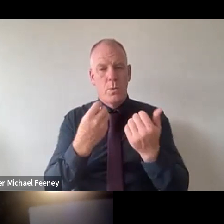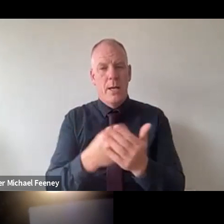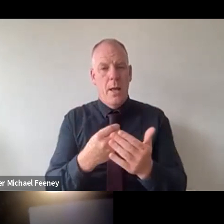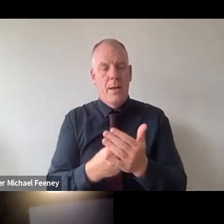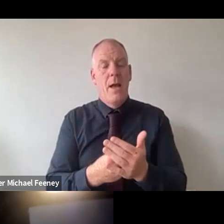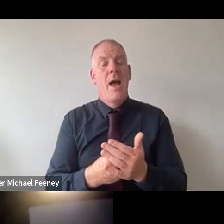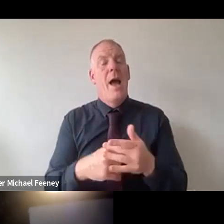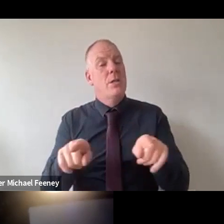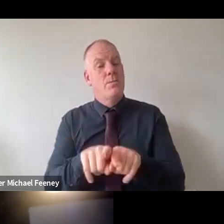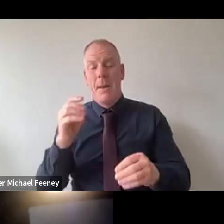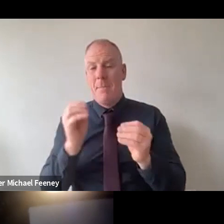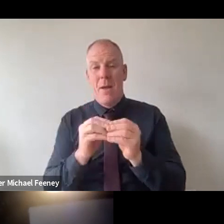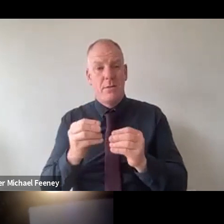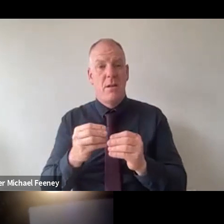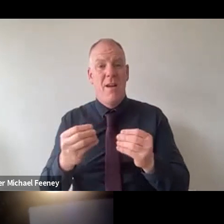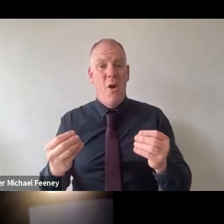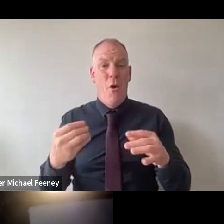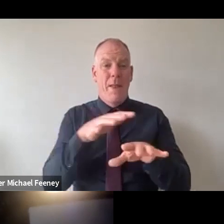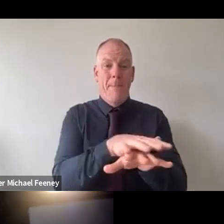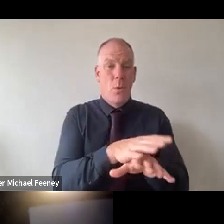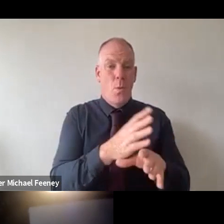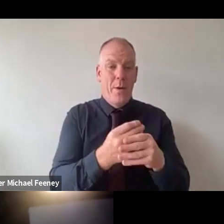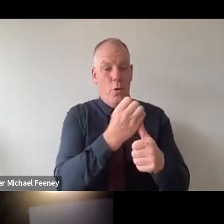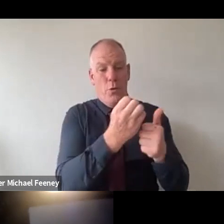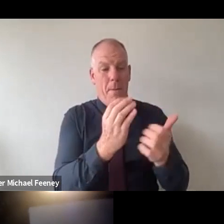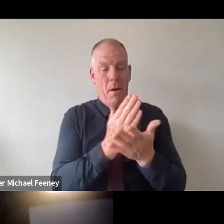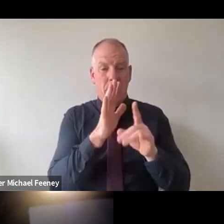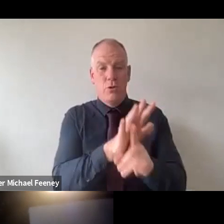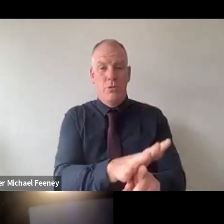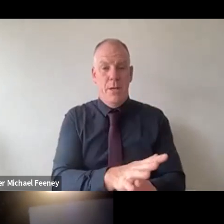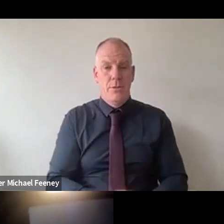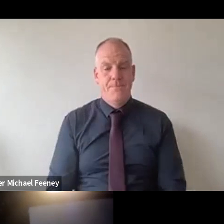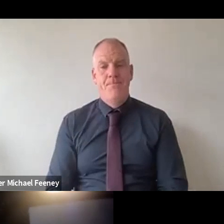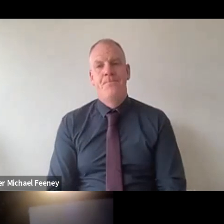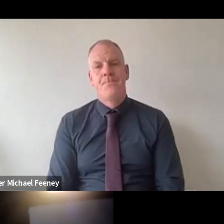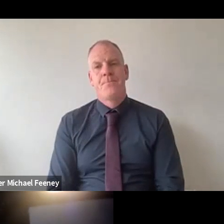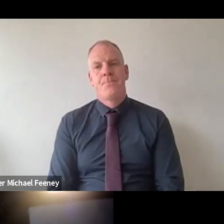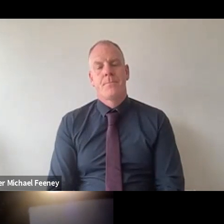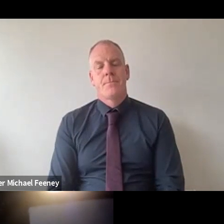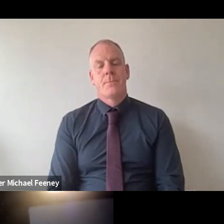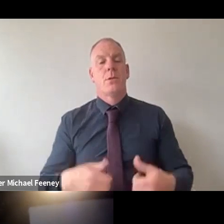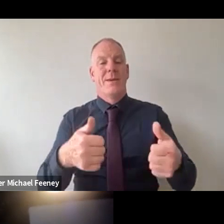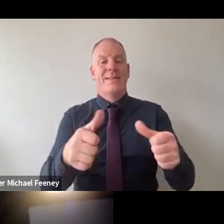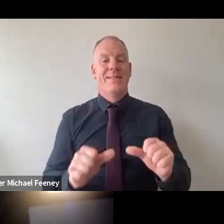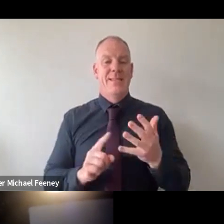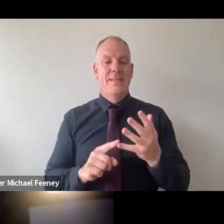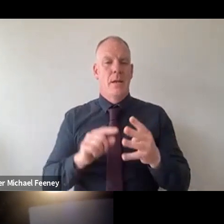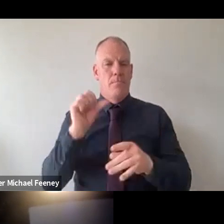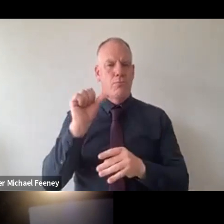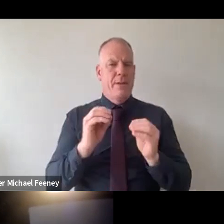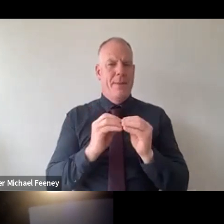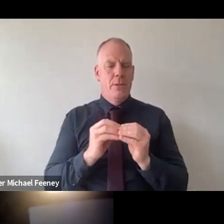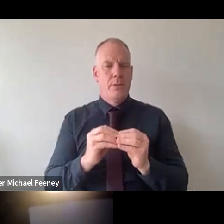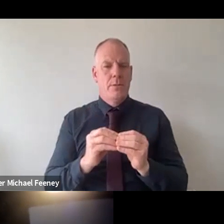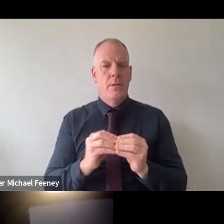with other grounds of discrimination. So the next topic I want to just very briefly touch upon is